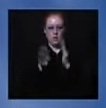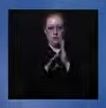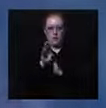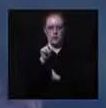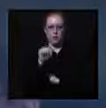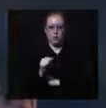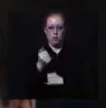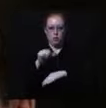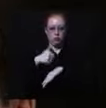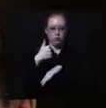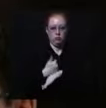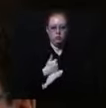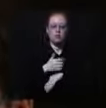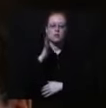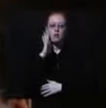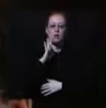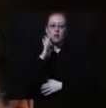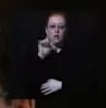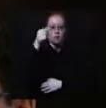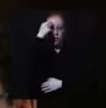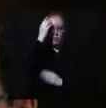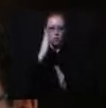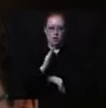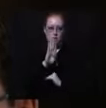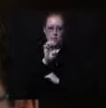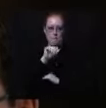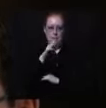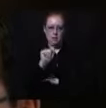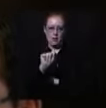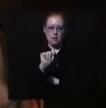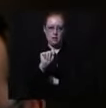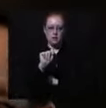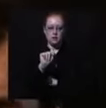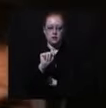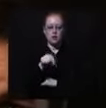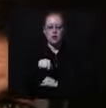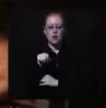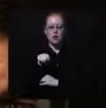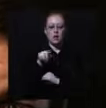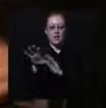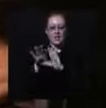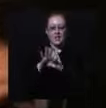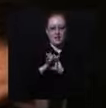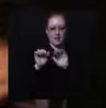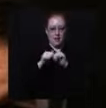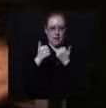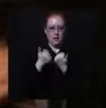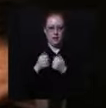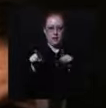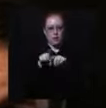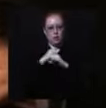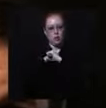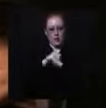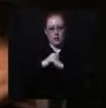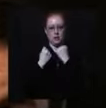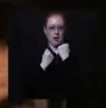born. Former Governor, God rest his soul, Bennett, is the one who designated this agency as a protection and